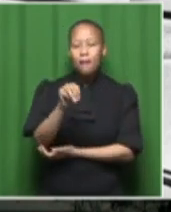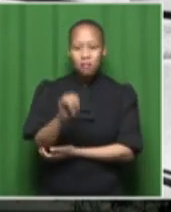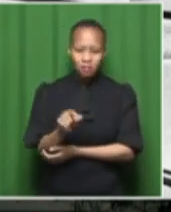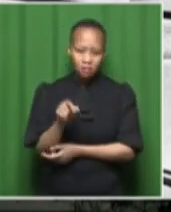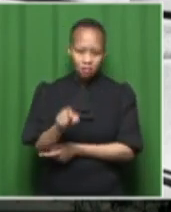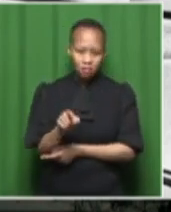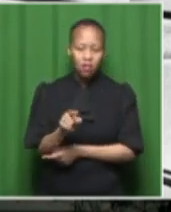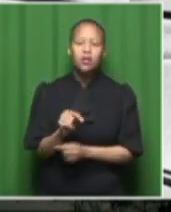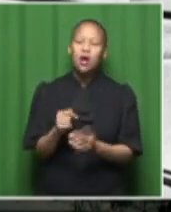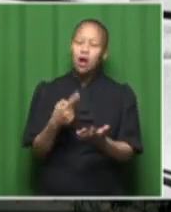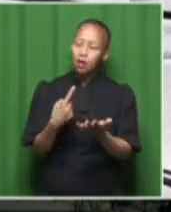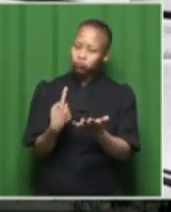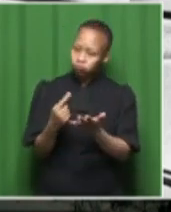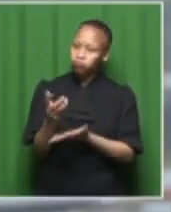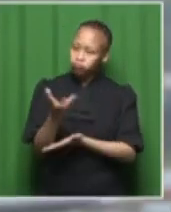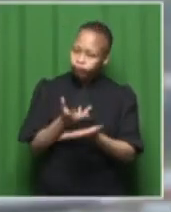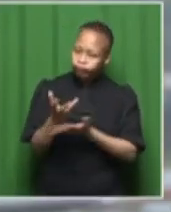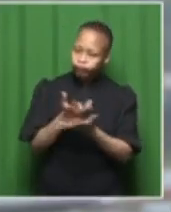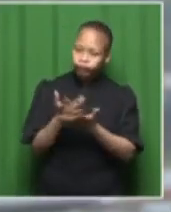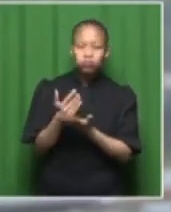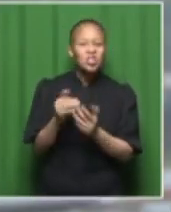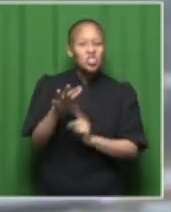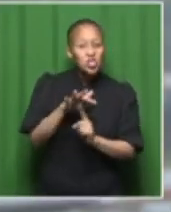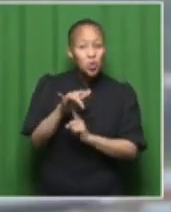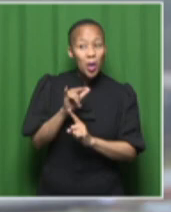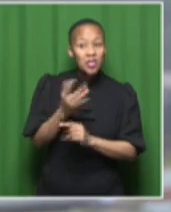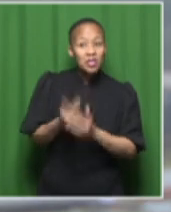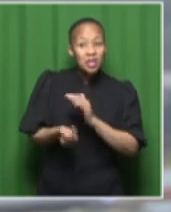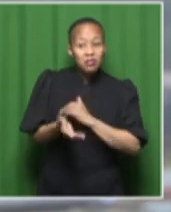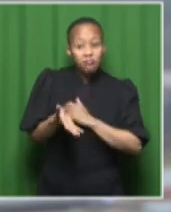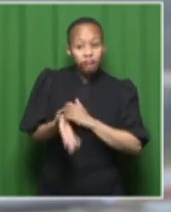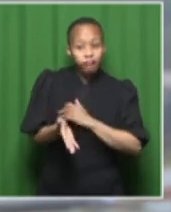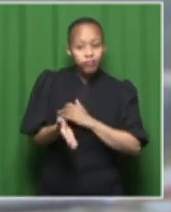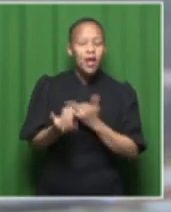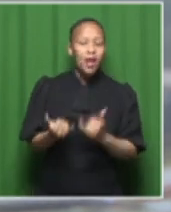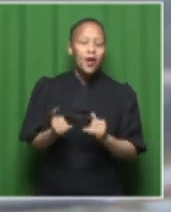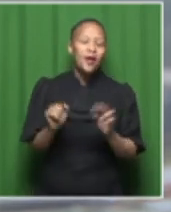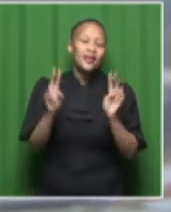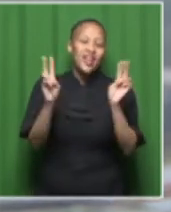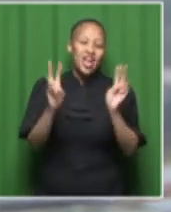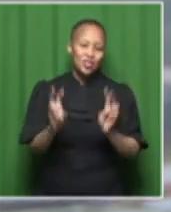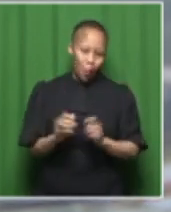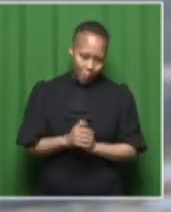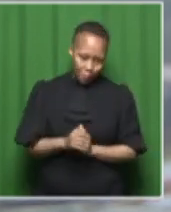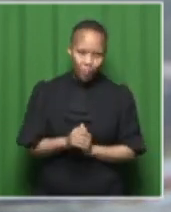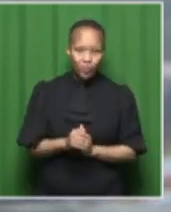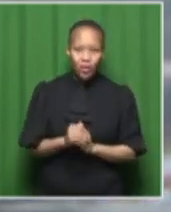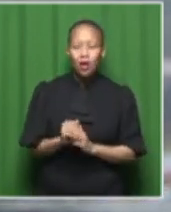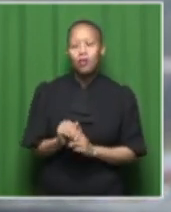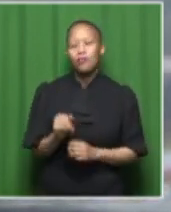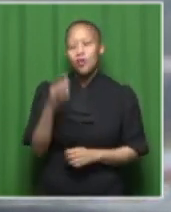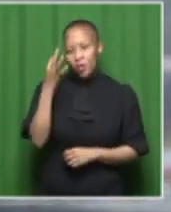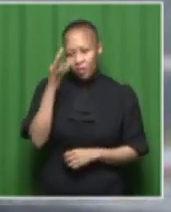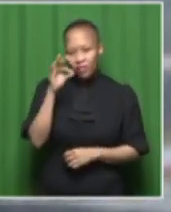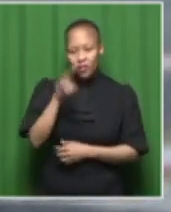the current situation at Eskom and, of course, the governance issue around that. Professor